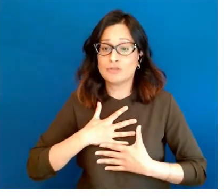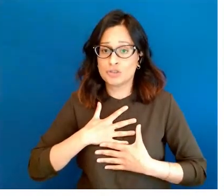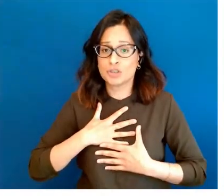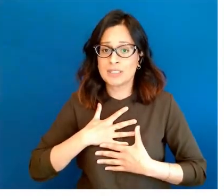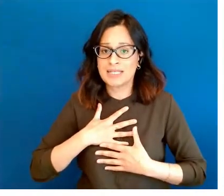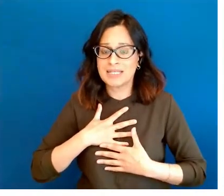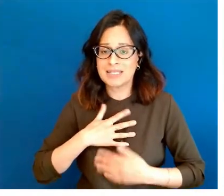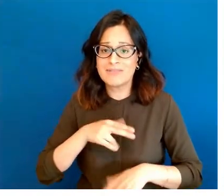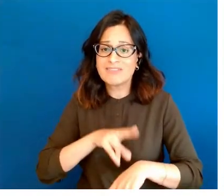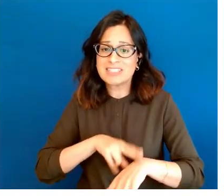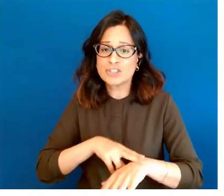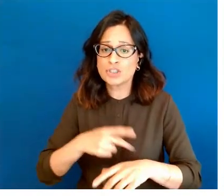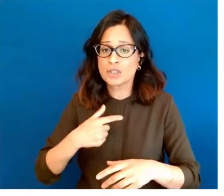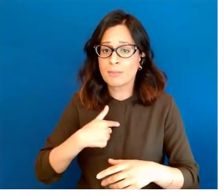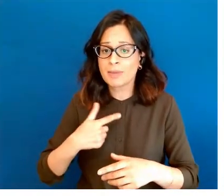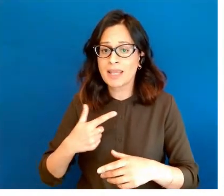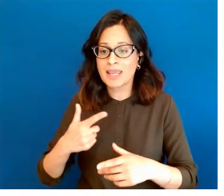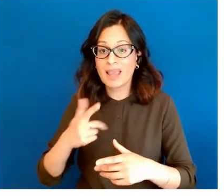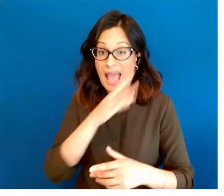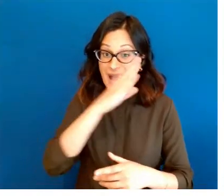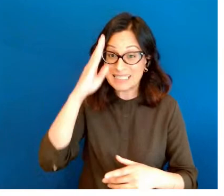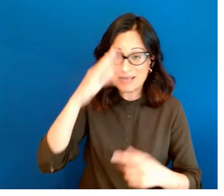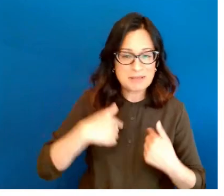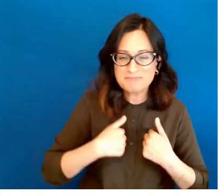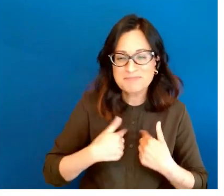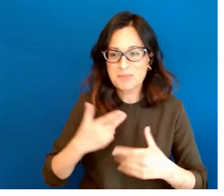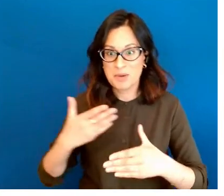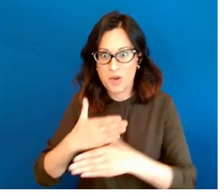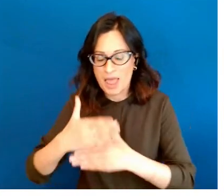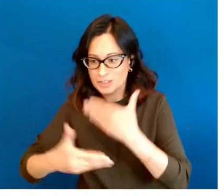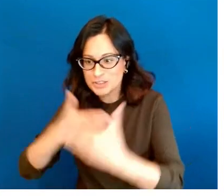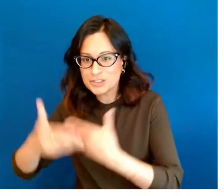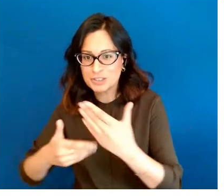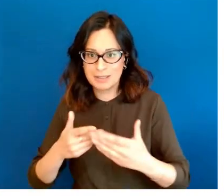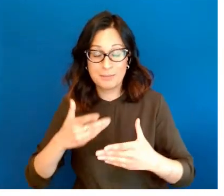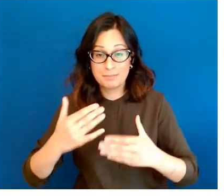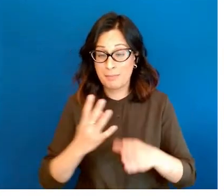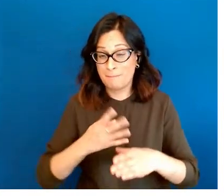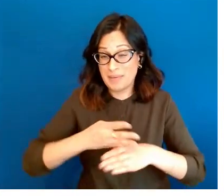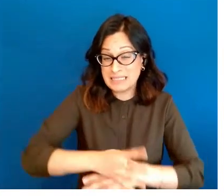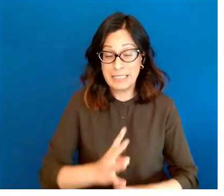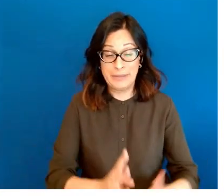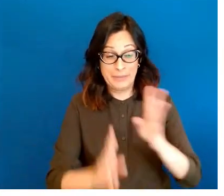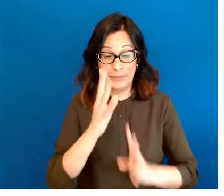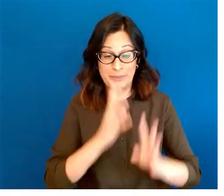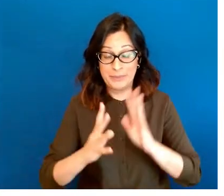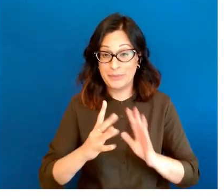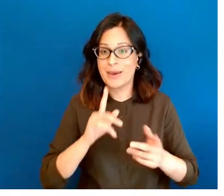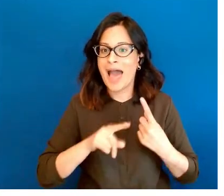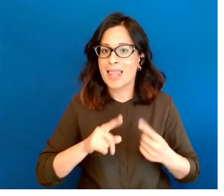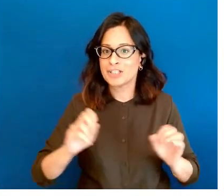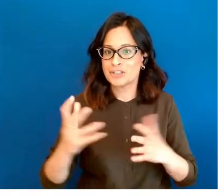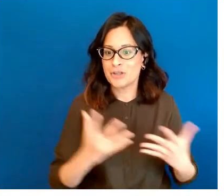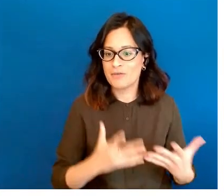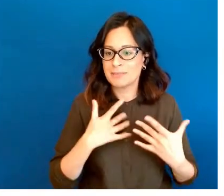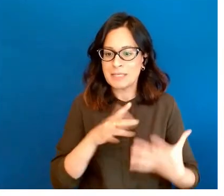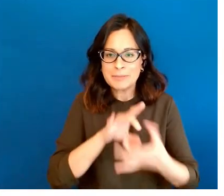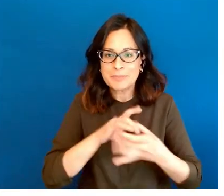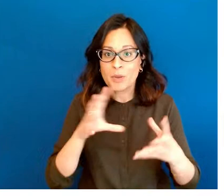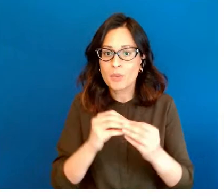jobbing clinician rather than an academic, but I run a very busy allergy service. And I interact a lot with primary care